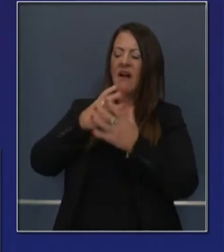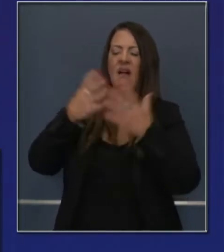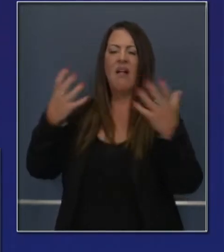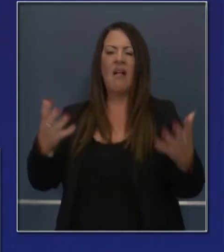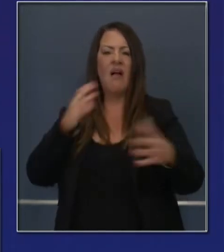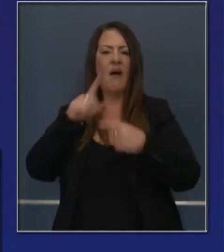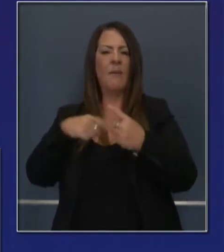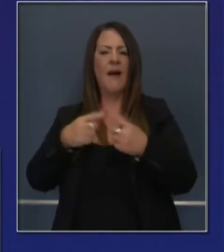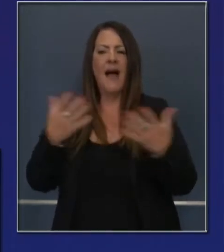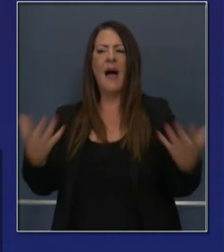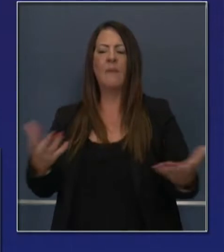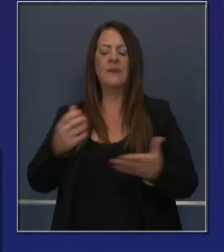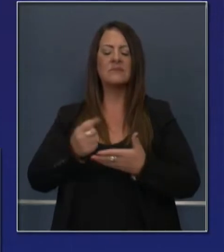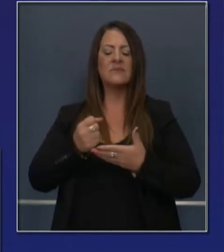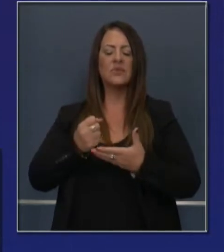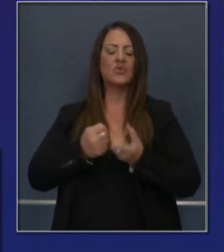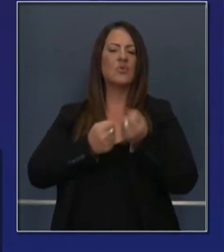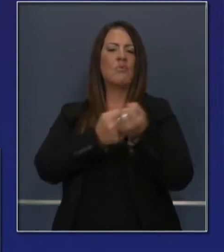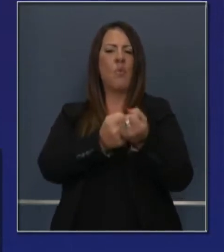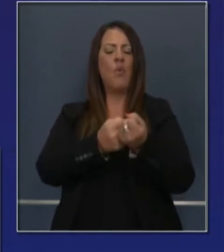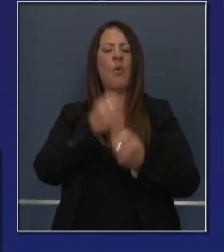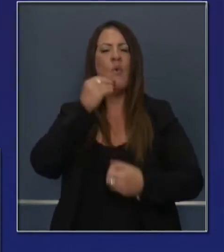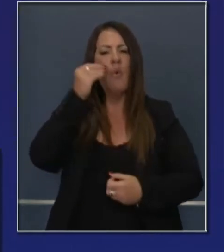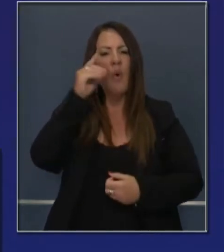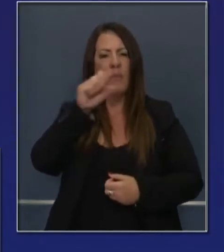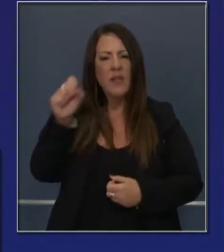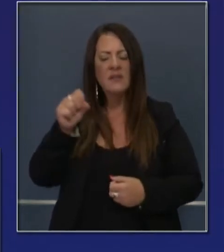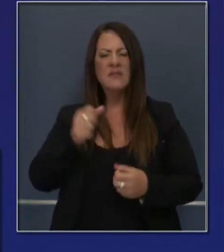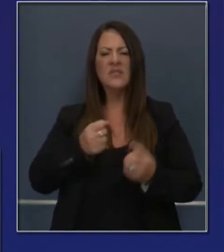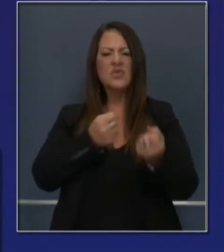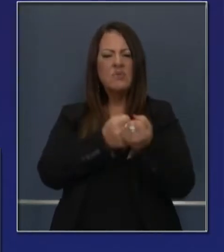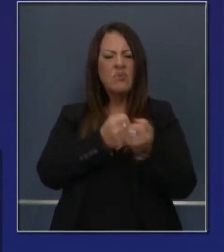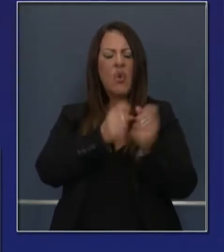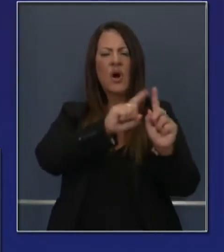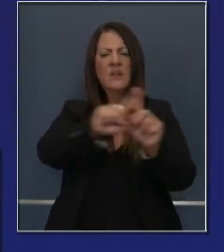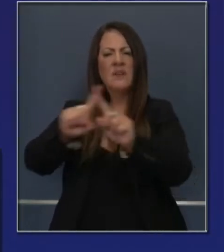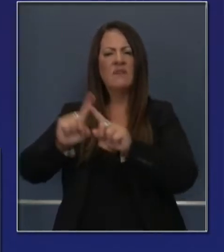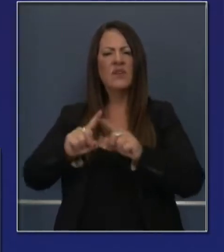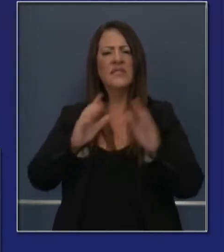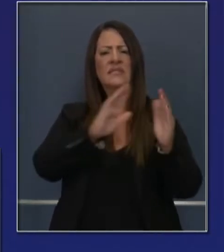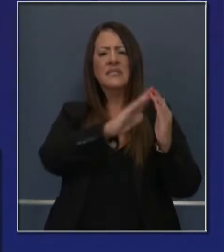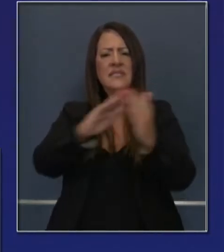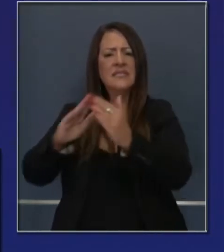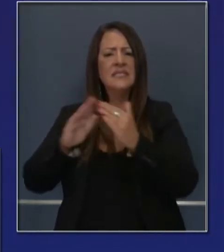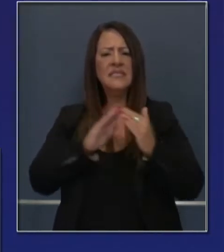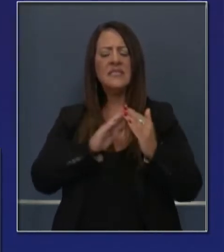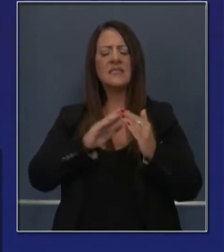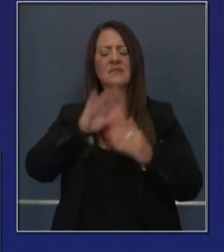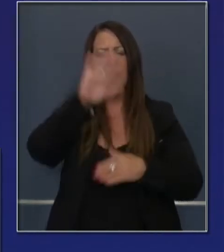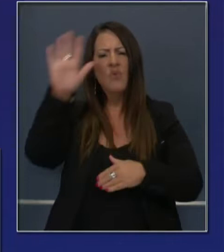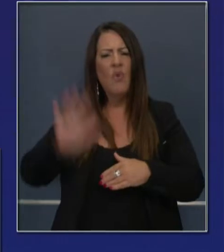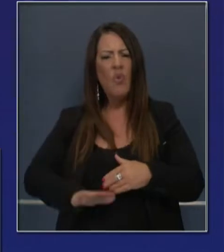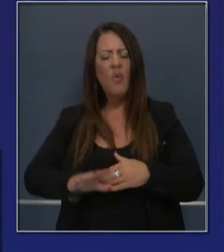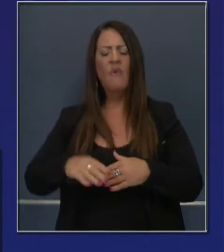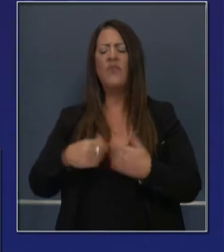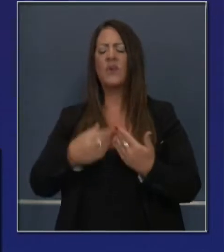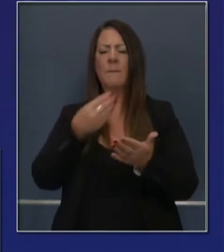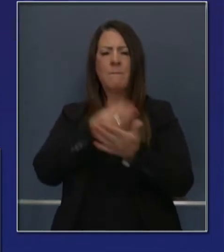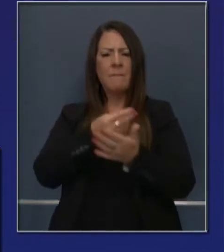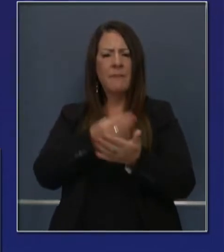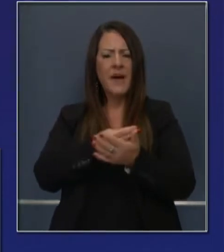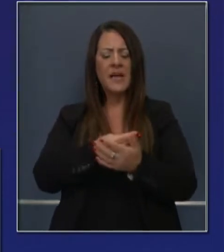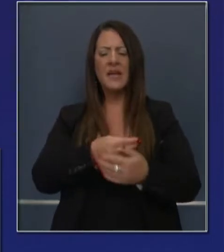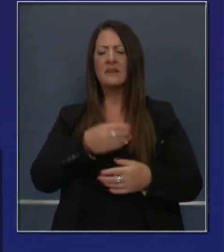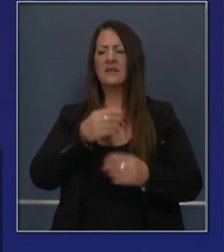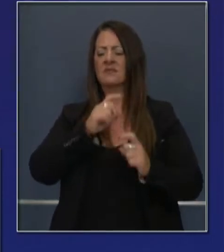of support to address the issue of homelessness, supporting cities and counties with discretionary money, the likes of which they've